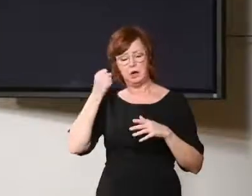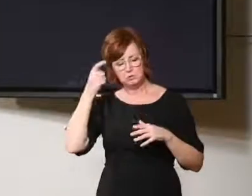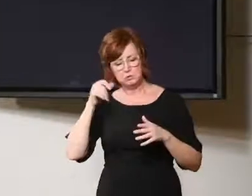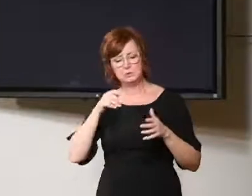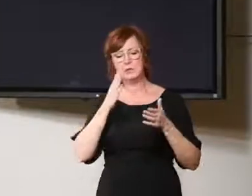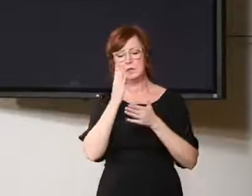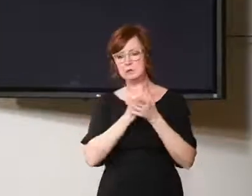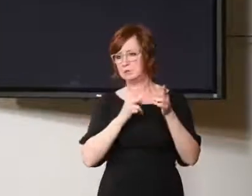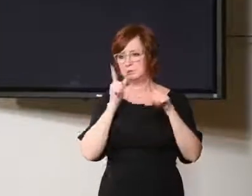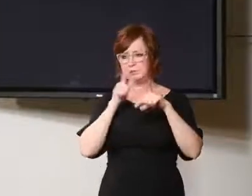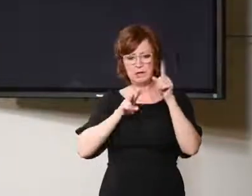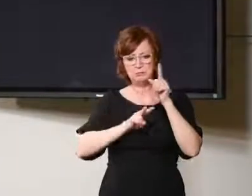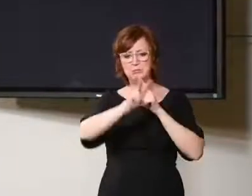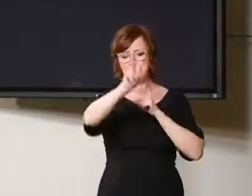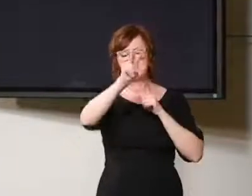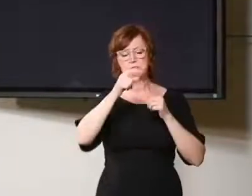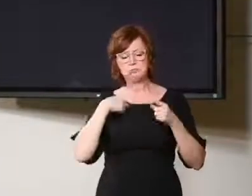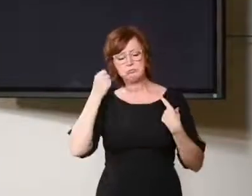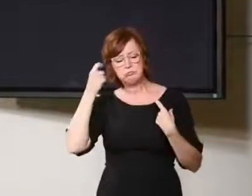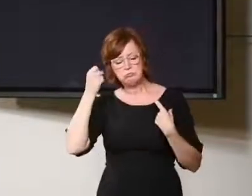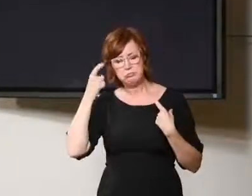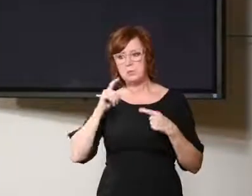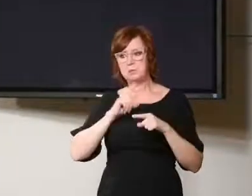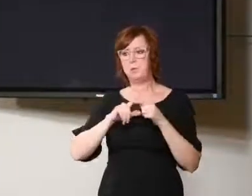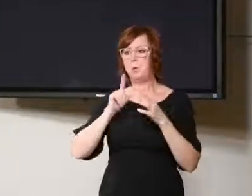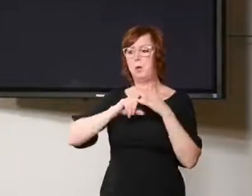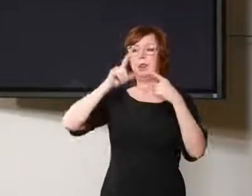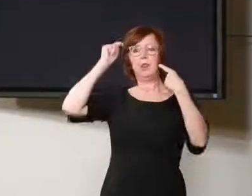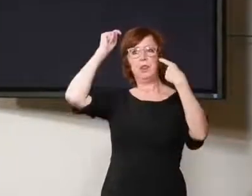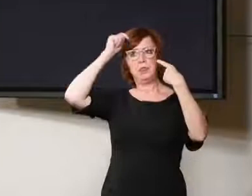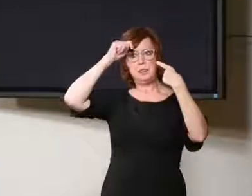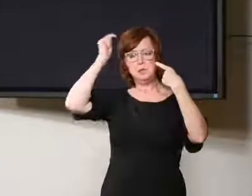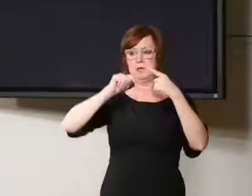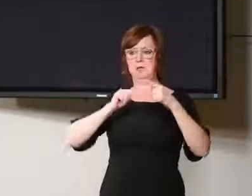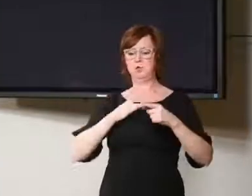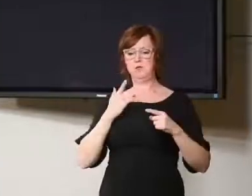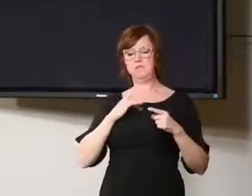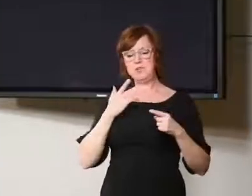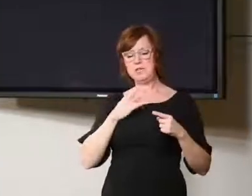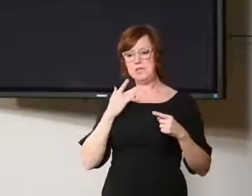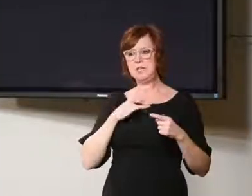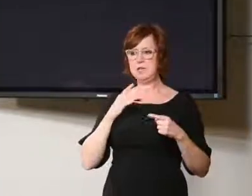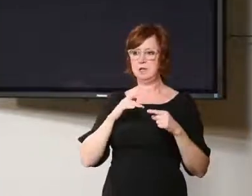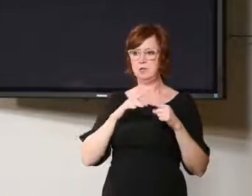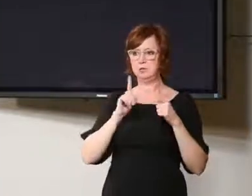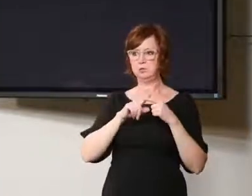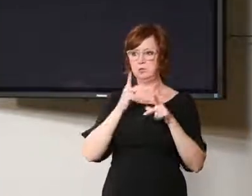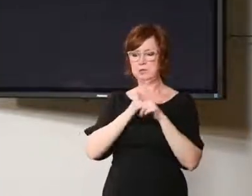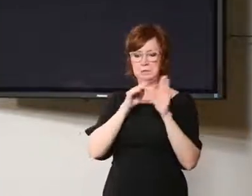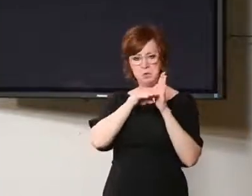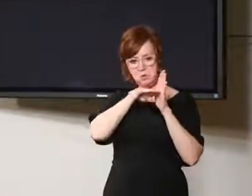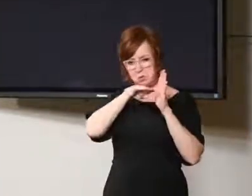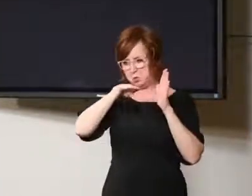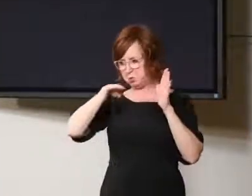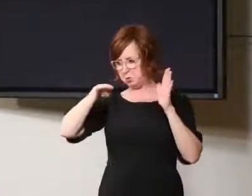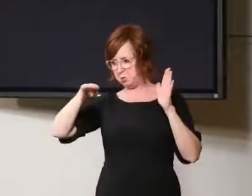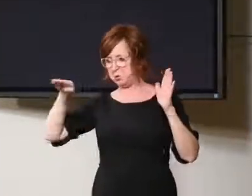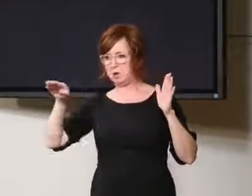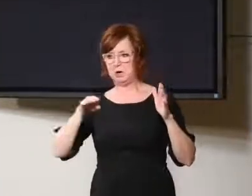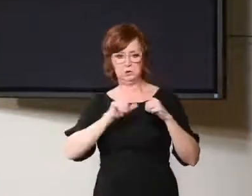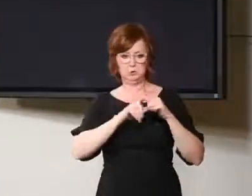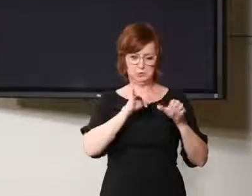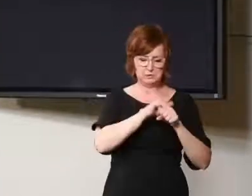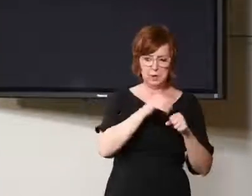could be longer or shorter, but how long have you been told they should be in place for in order to kind of keep the curve flat? The modeling that I have